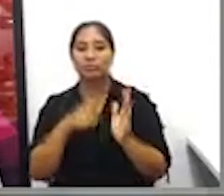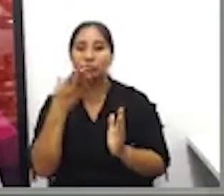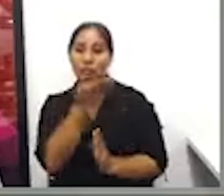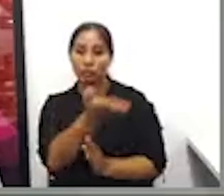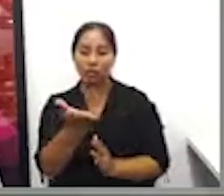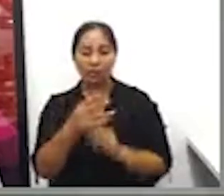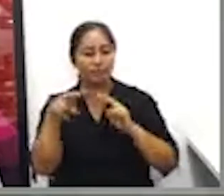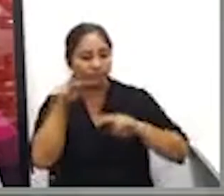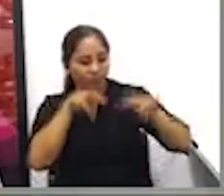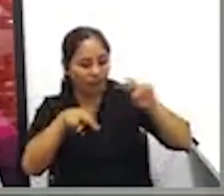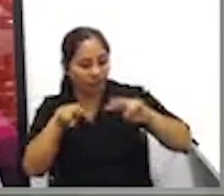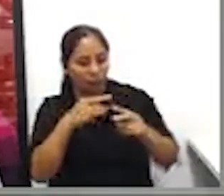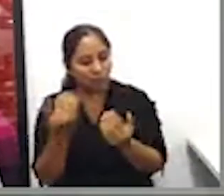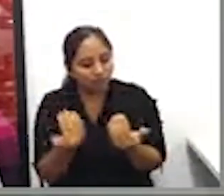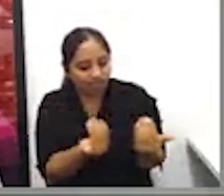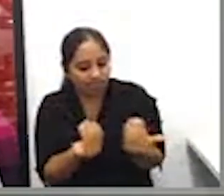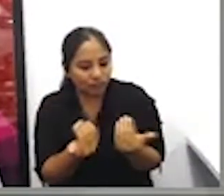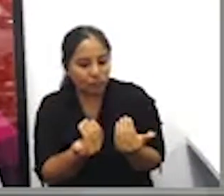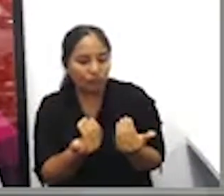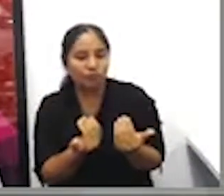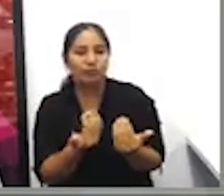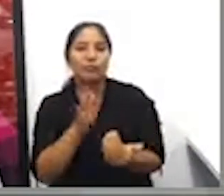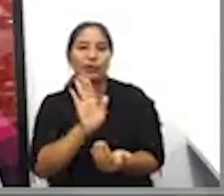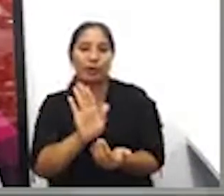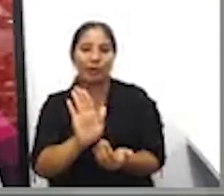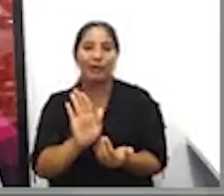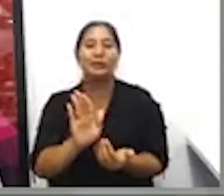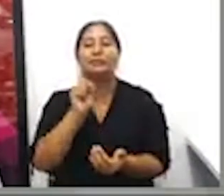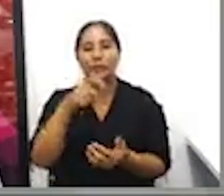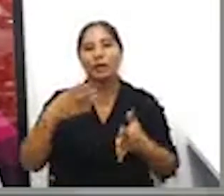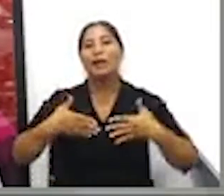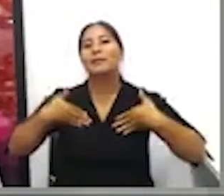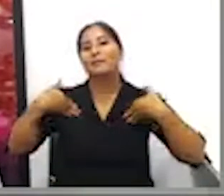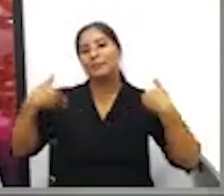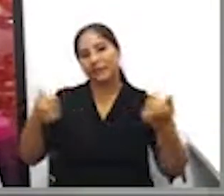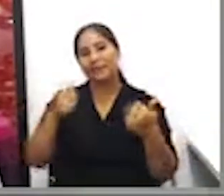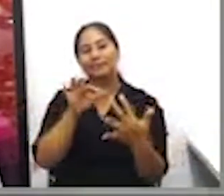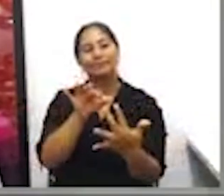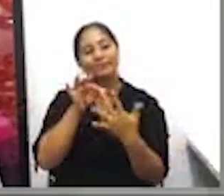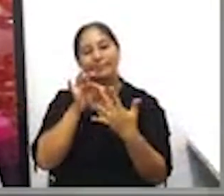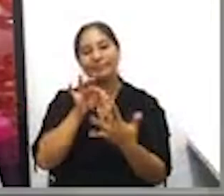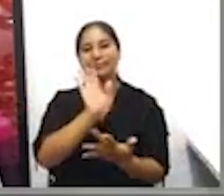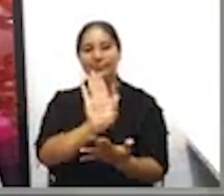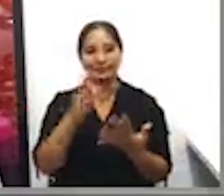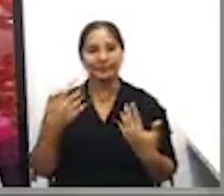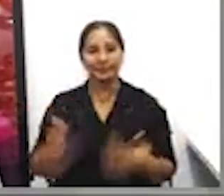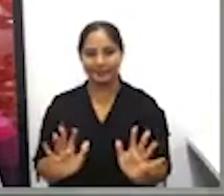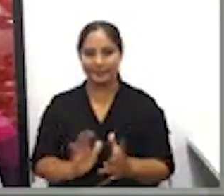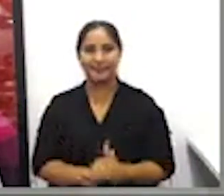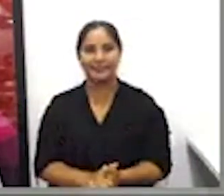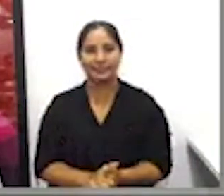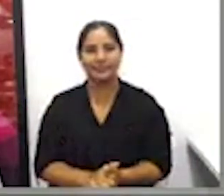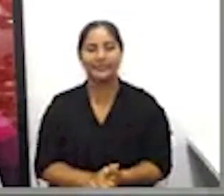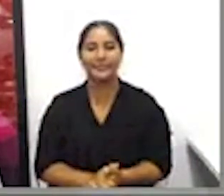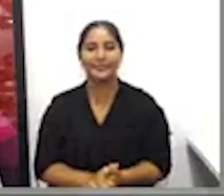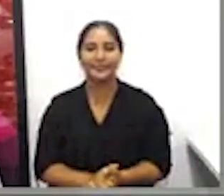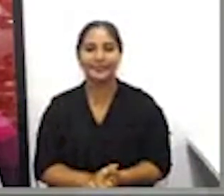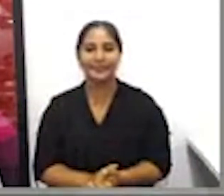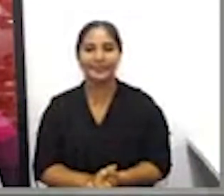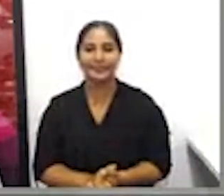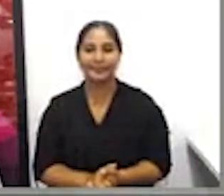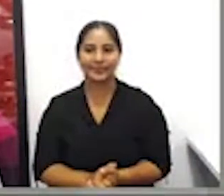choice you've made. That's not true every day and every moment. There are plenty of moments I'm not happy with the choice I've made, or I'm